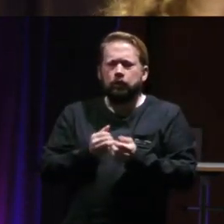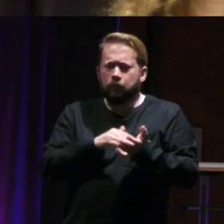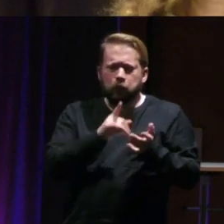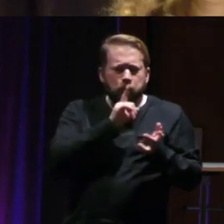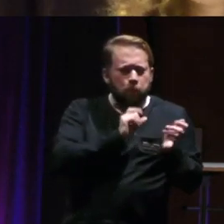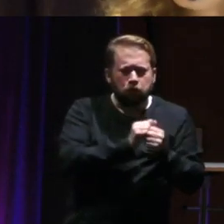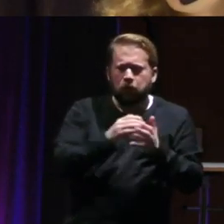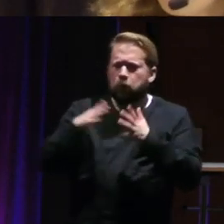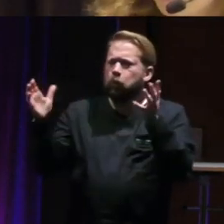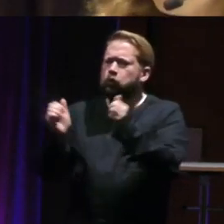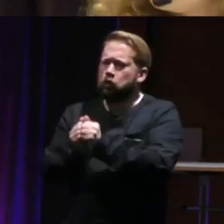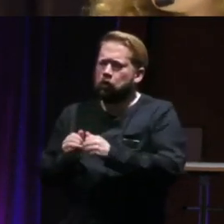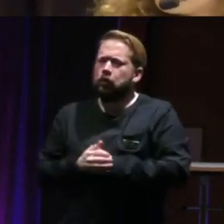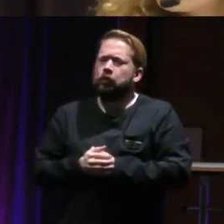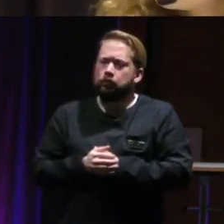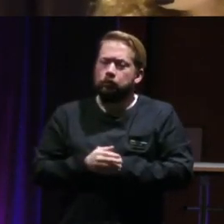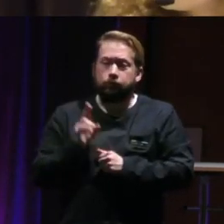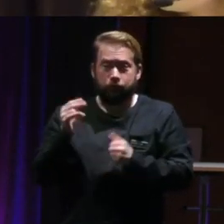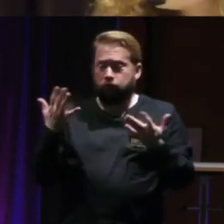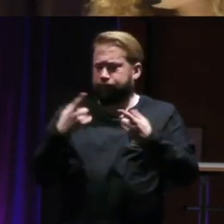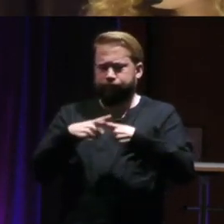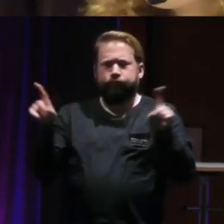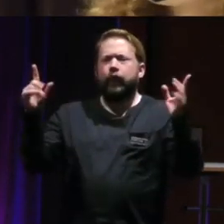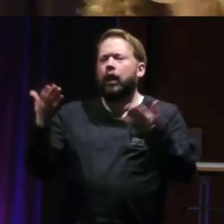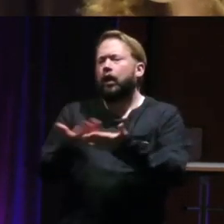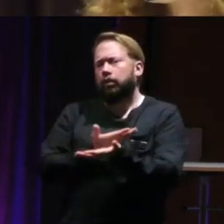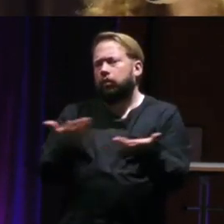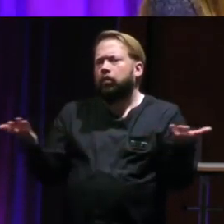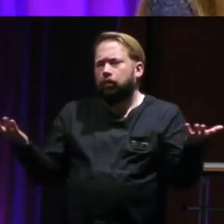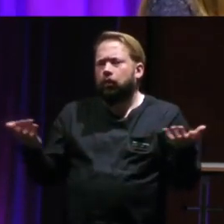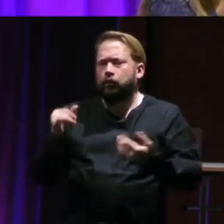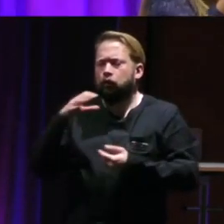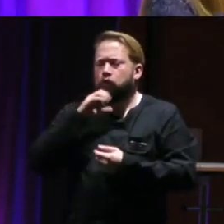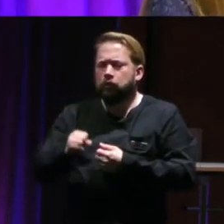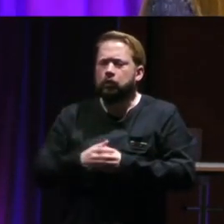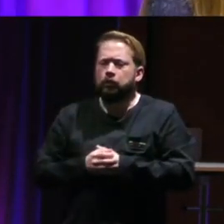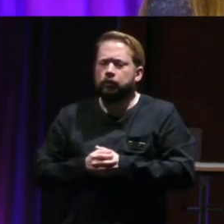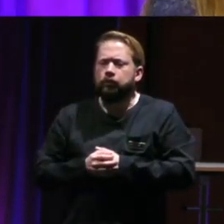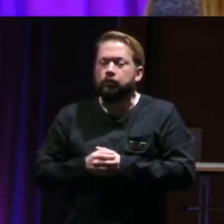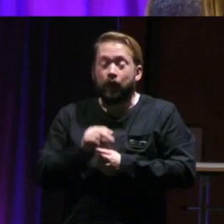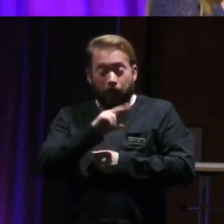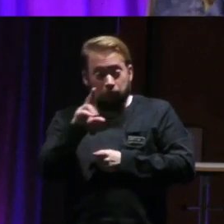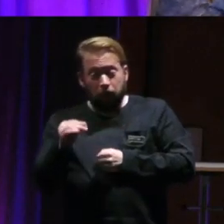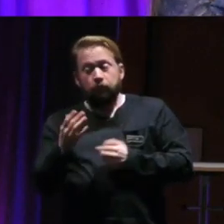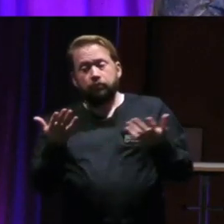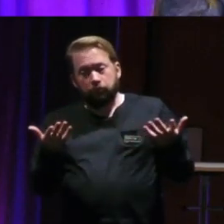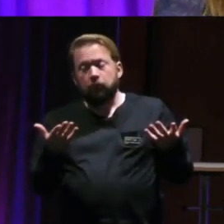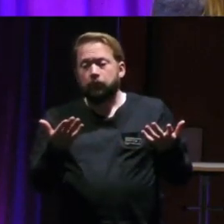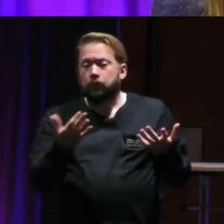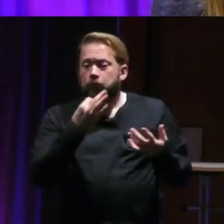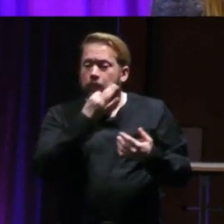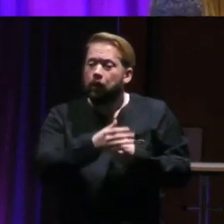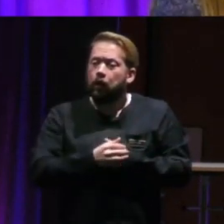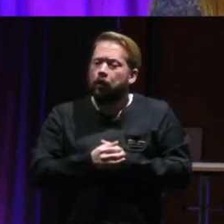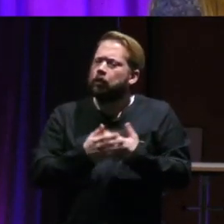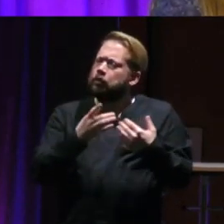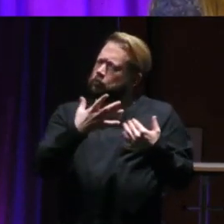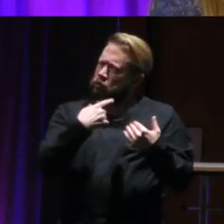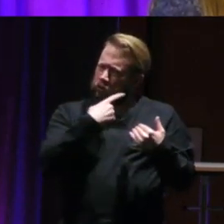country. Totally, yeah. We'll talk more about the new sort of new arrests toward and young people being